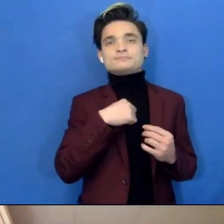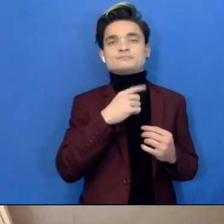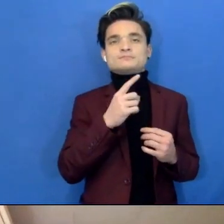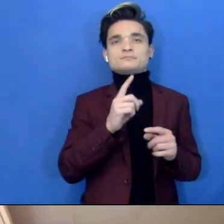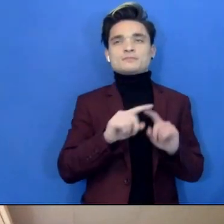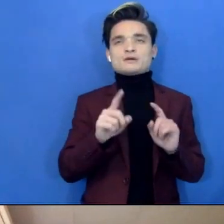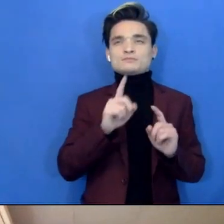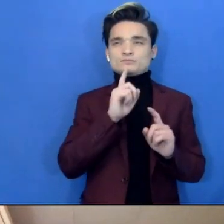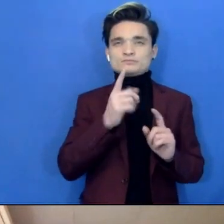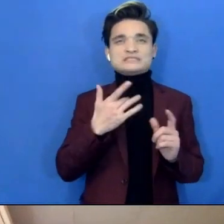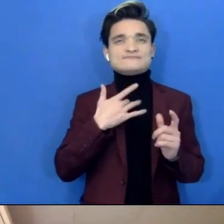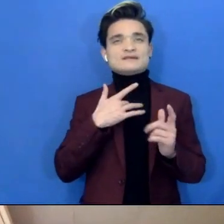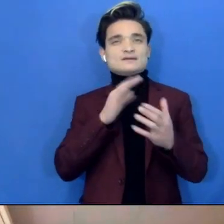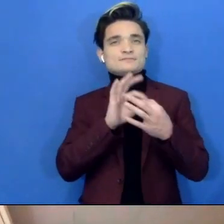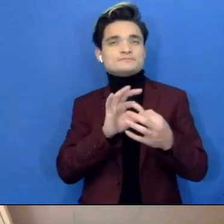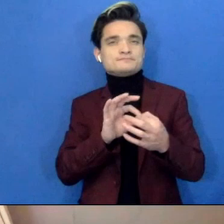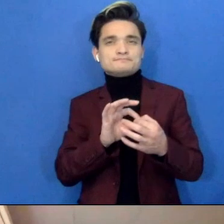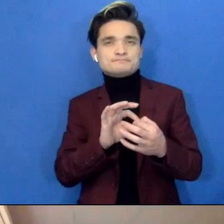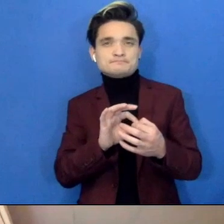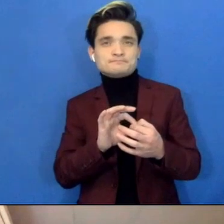might say with your words